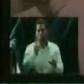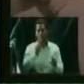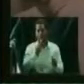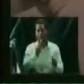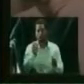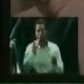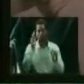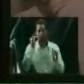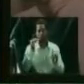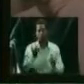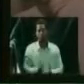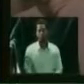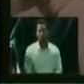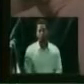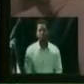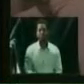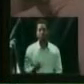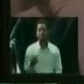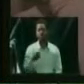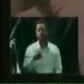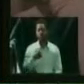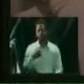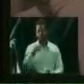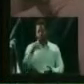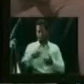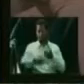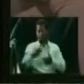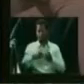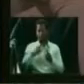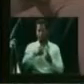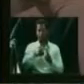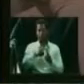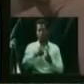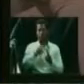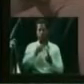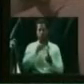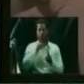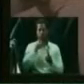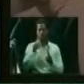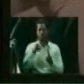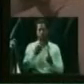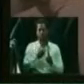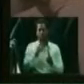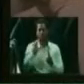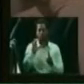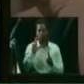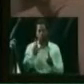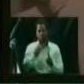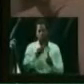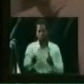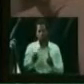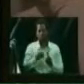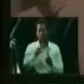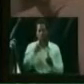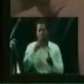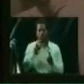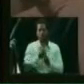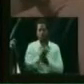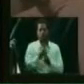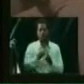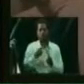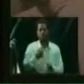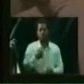helplessly. This is not a problem that needs to be cured. It needs to be corrected. Several weeks ago, I spoke to our Board